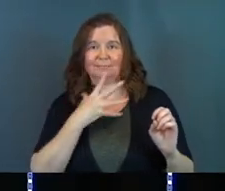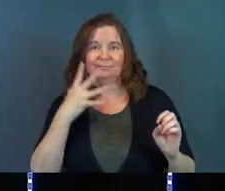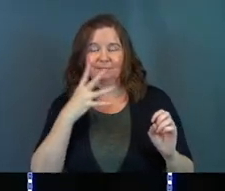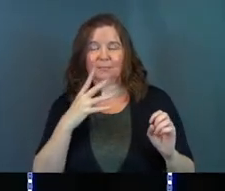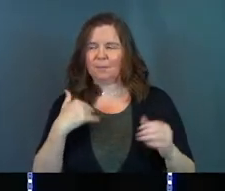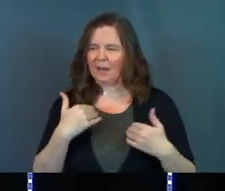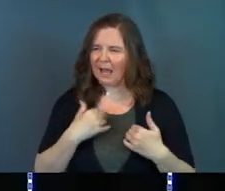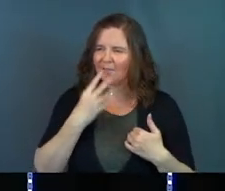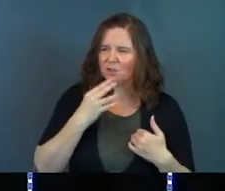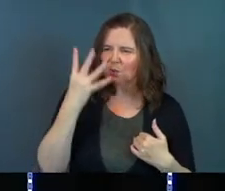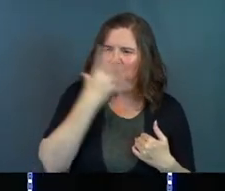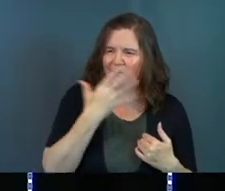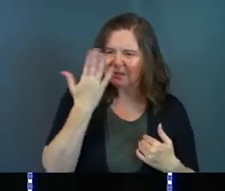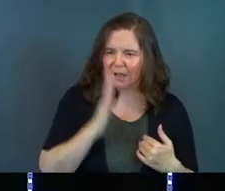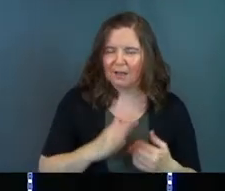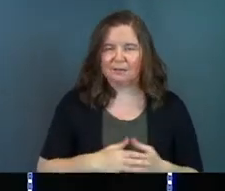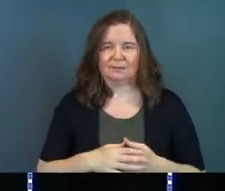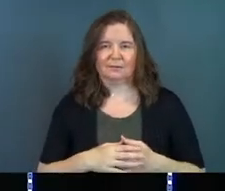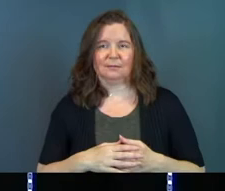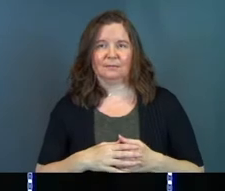But I got a Jewish face, God.